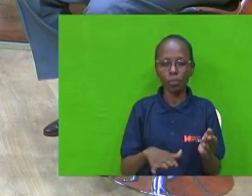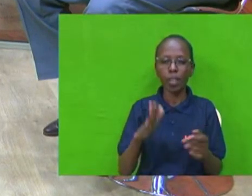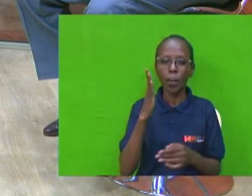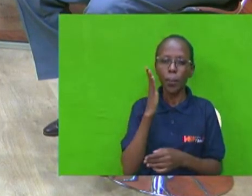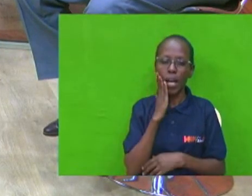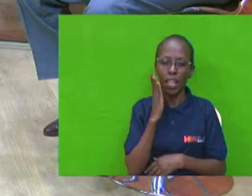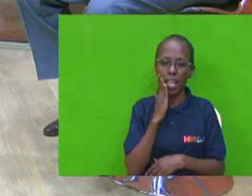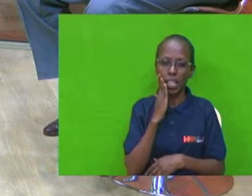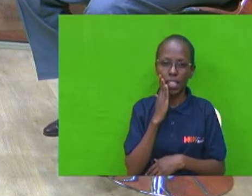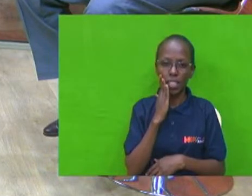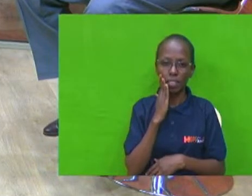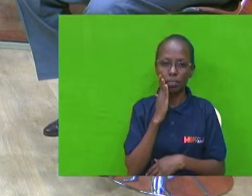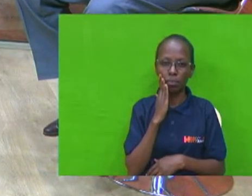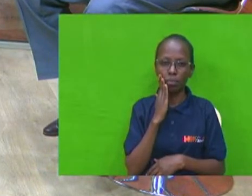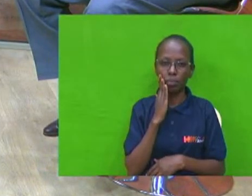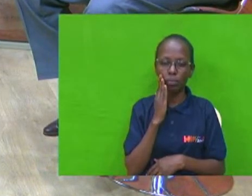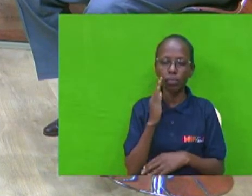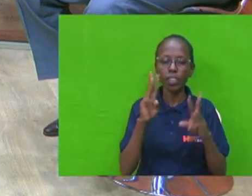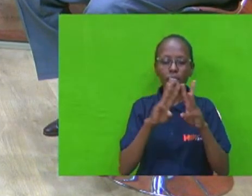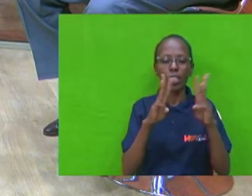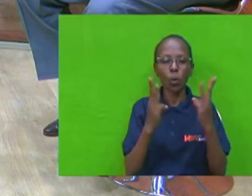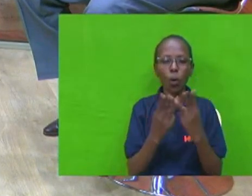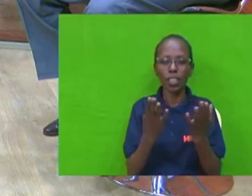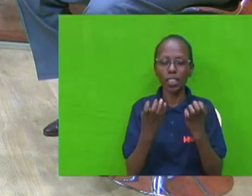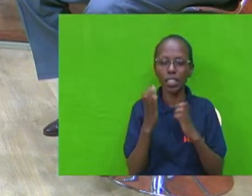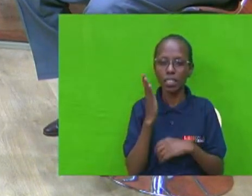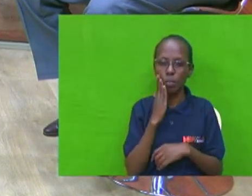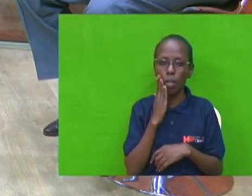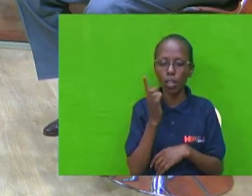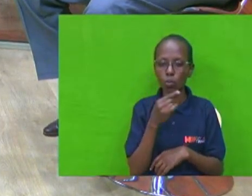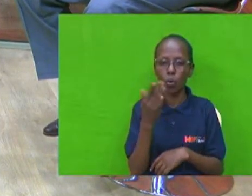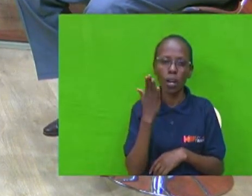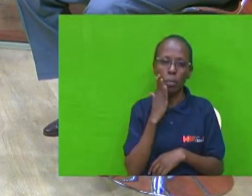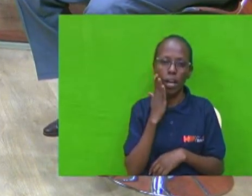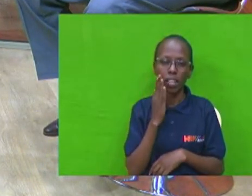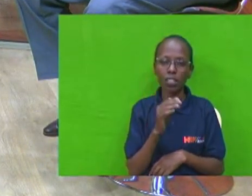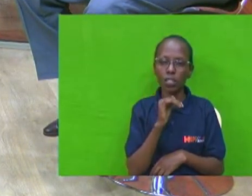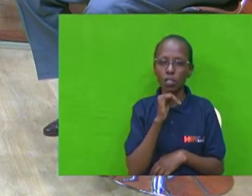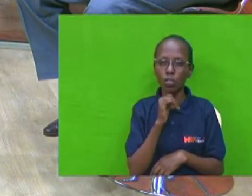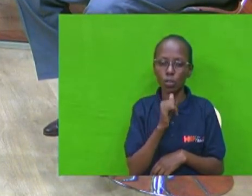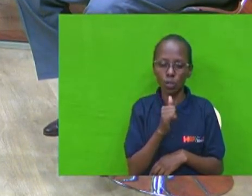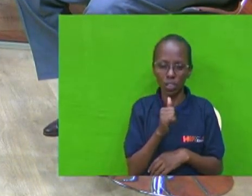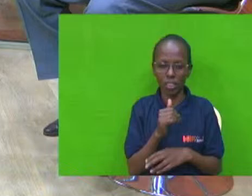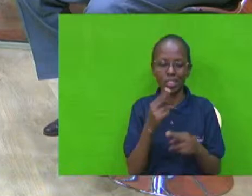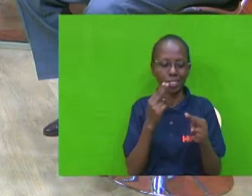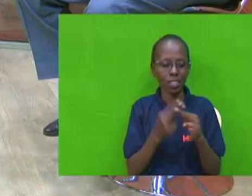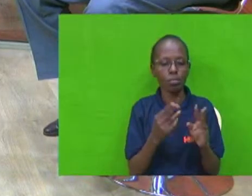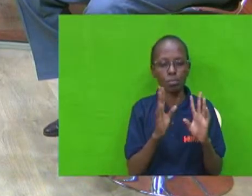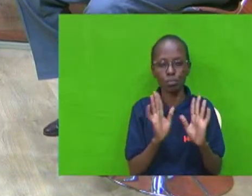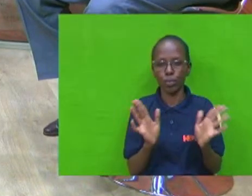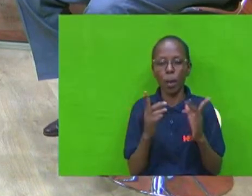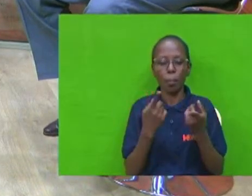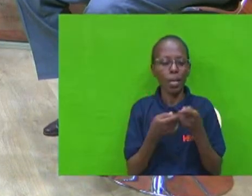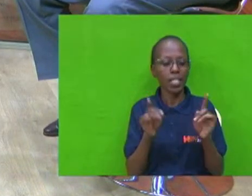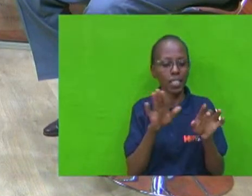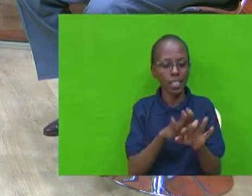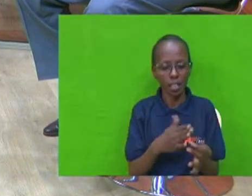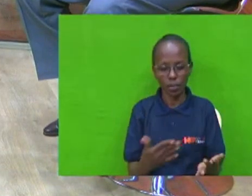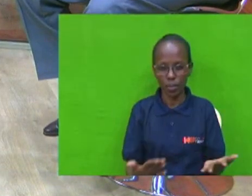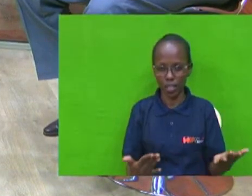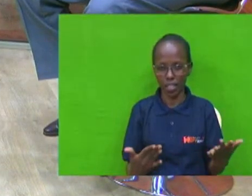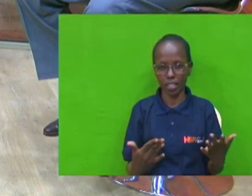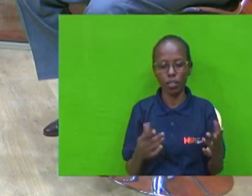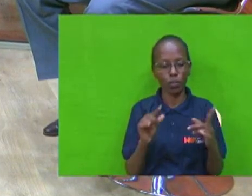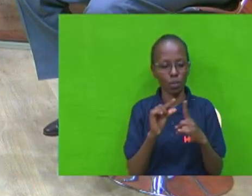mothers who are the world needs mothers mm-hmm. who are mothers mm-hmm. not merely in name mm-hmm. but in every sense of the